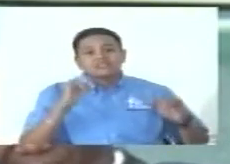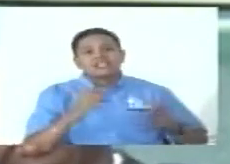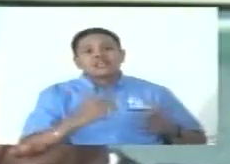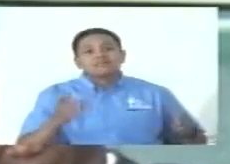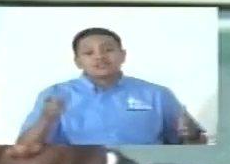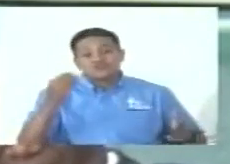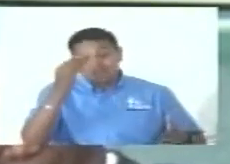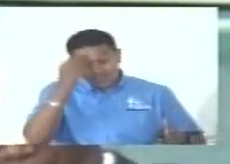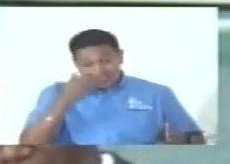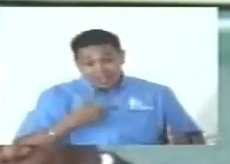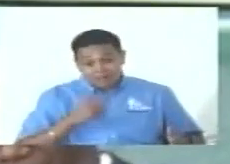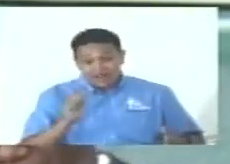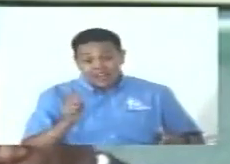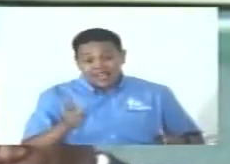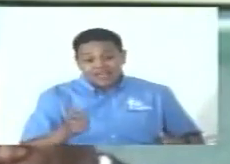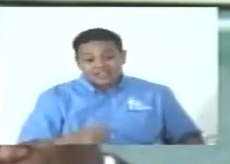later.